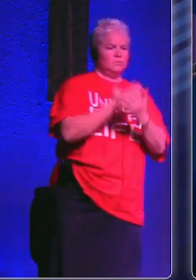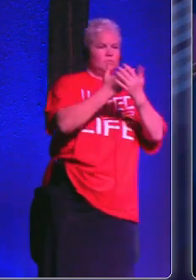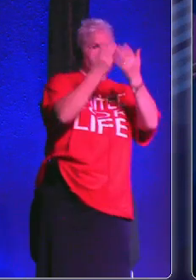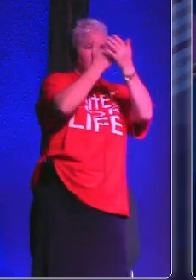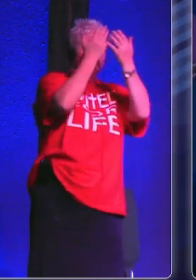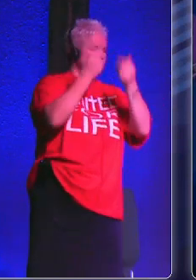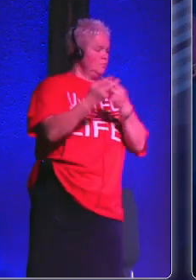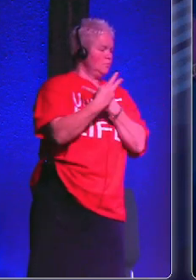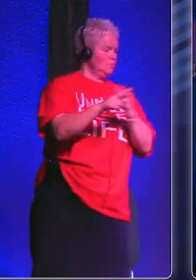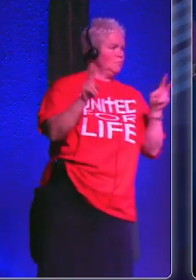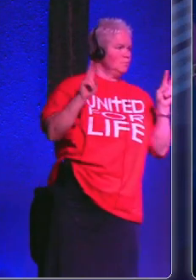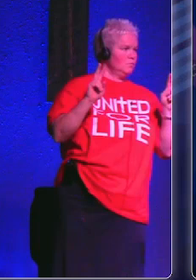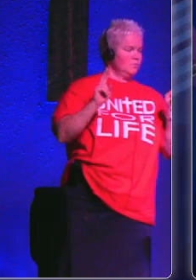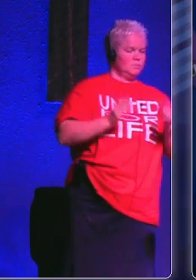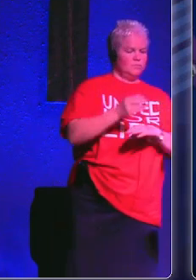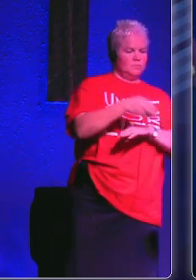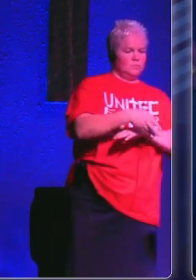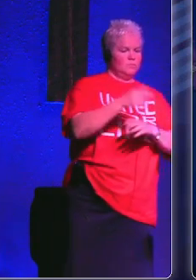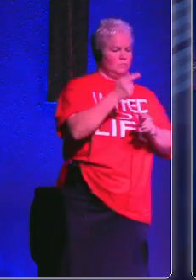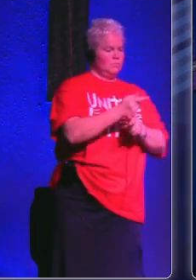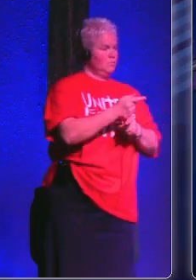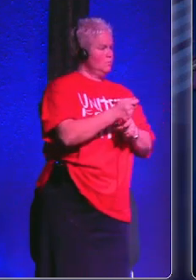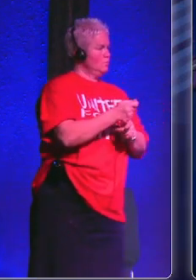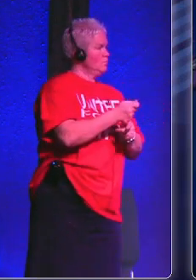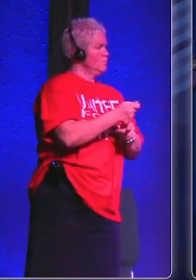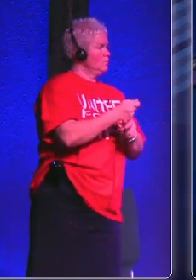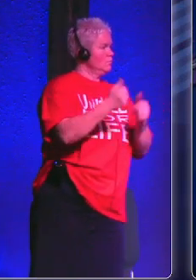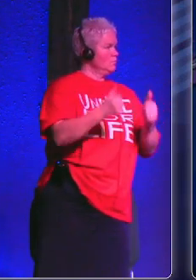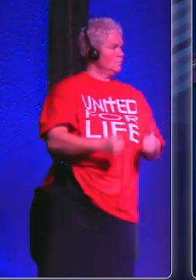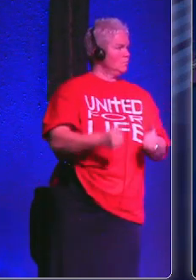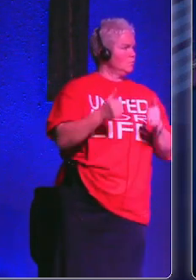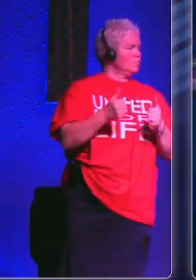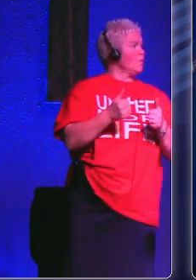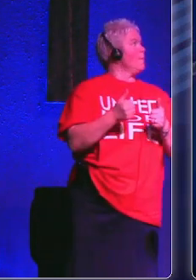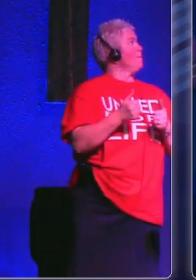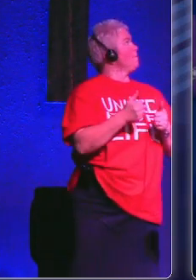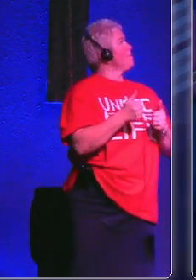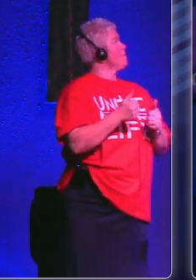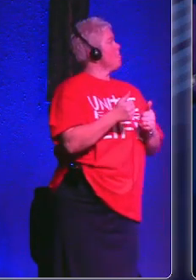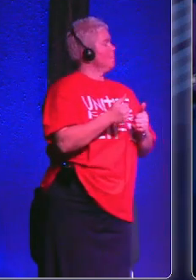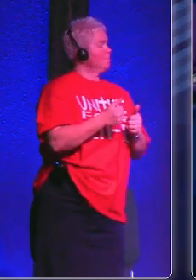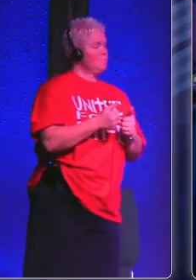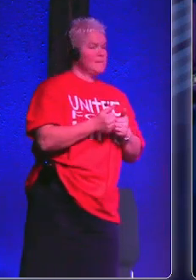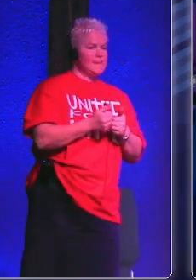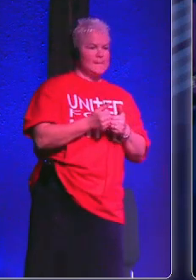having victories over the hardships in your life, right?